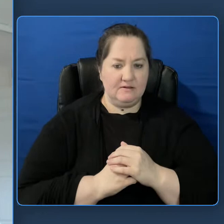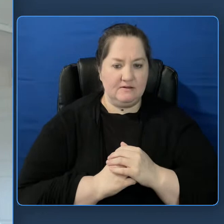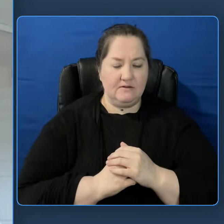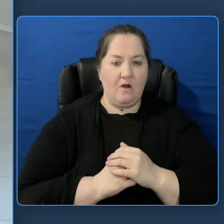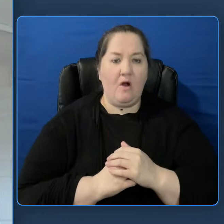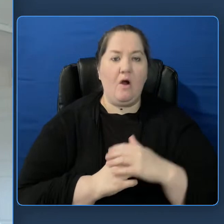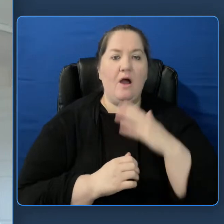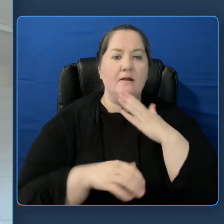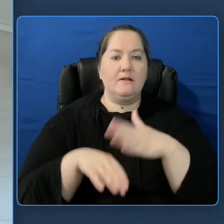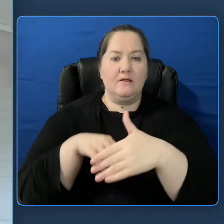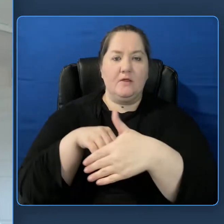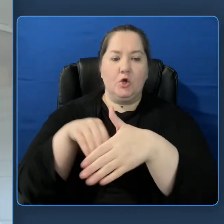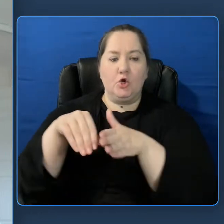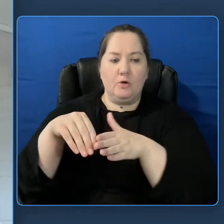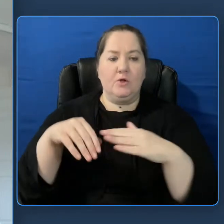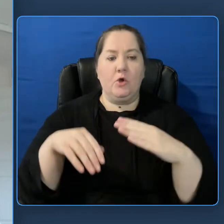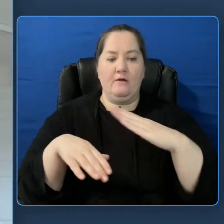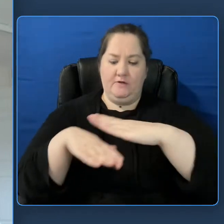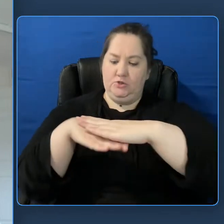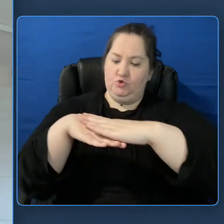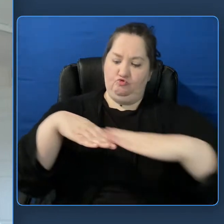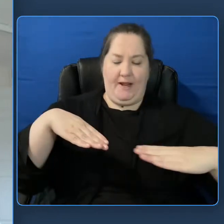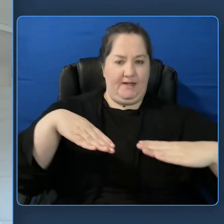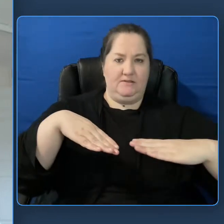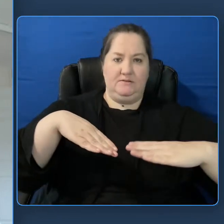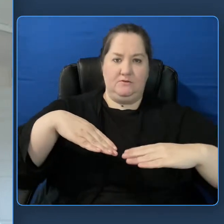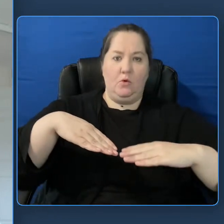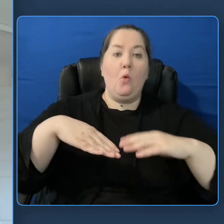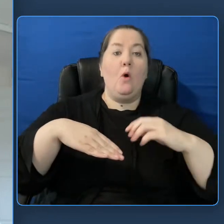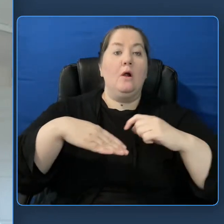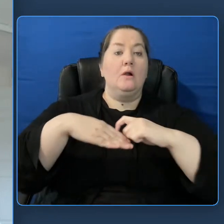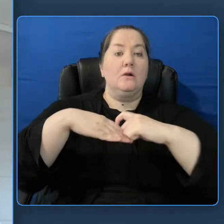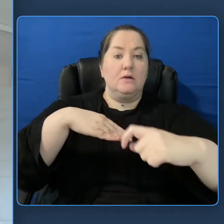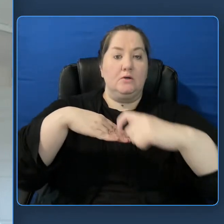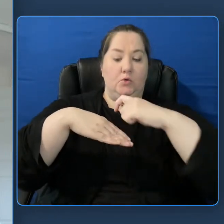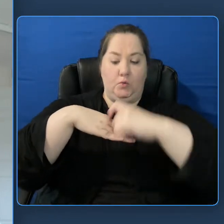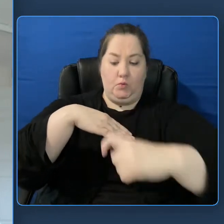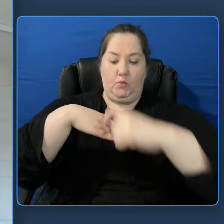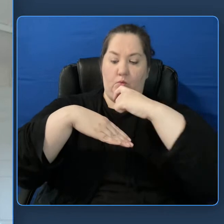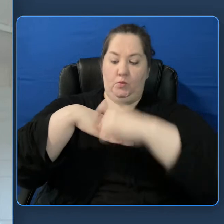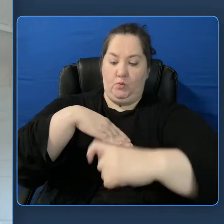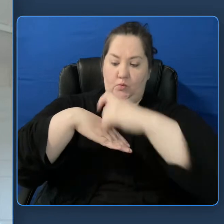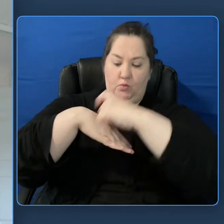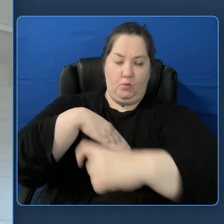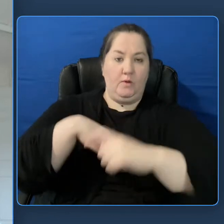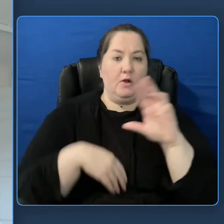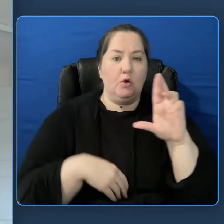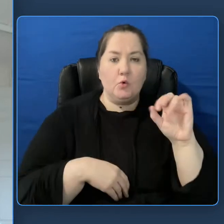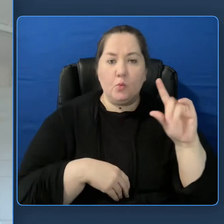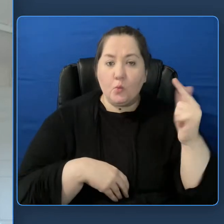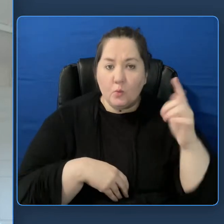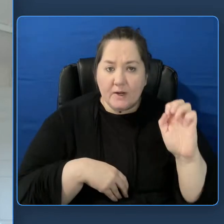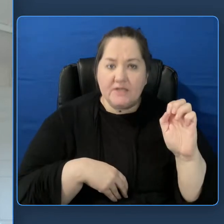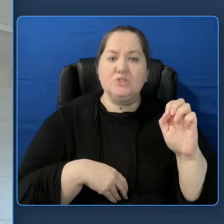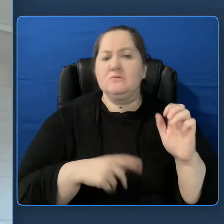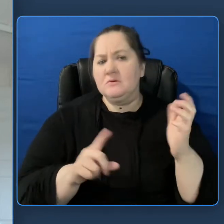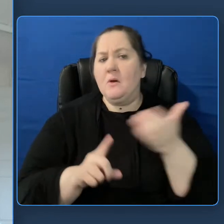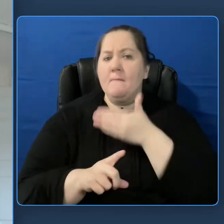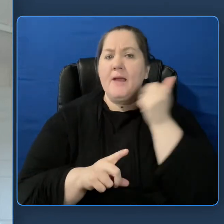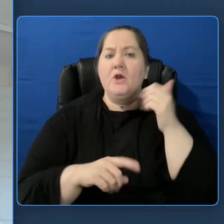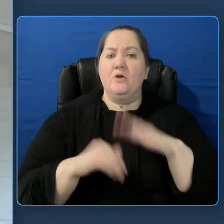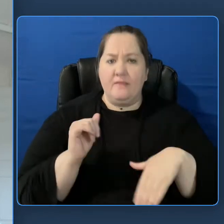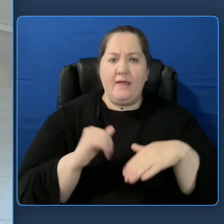on curb cuts kind of just the straight ridges that go down. And those seem better